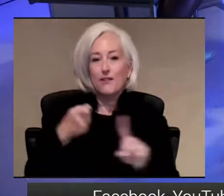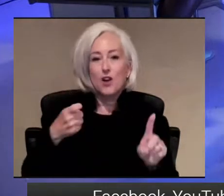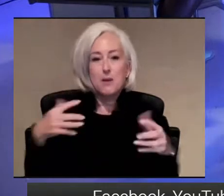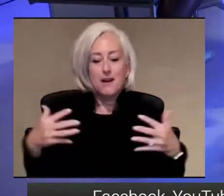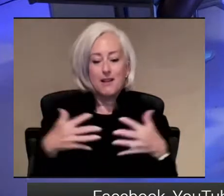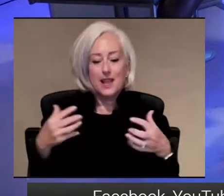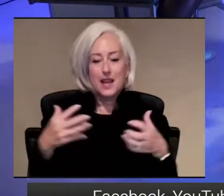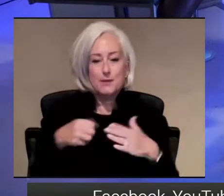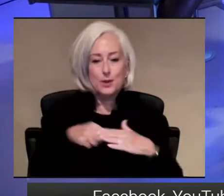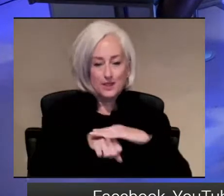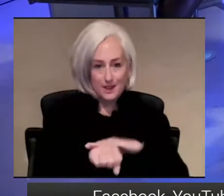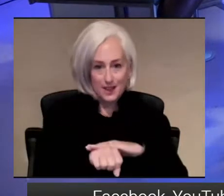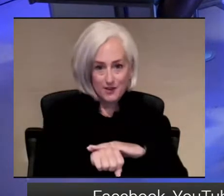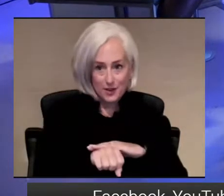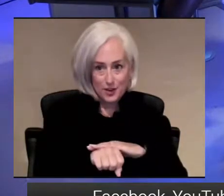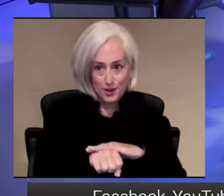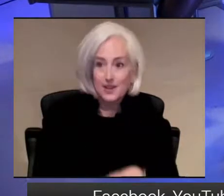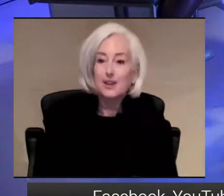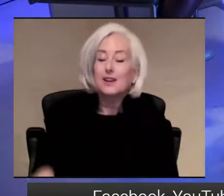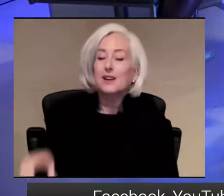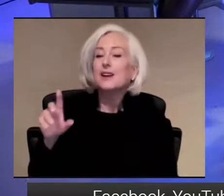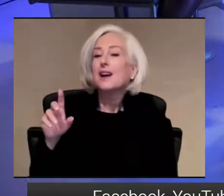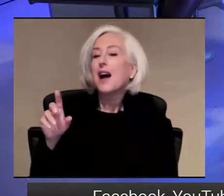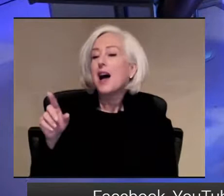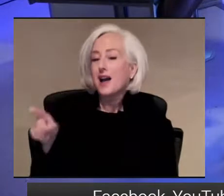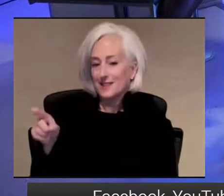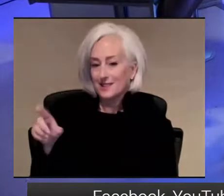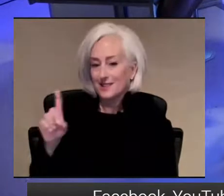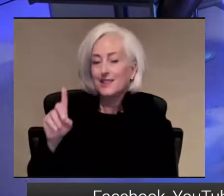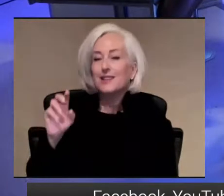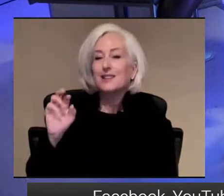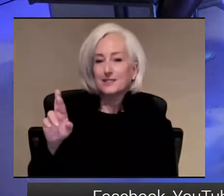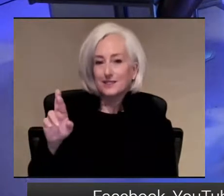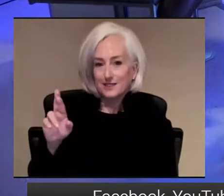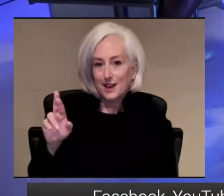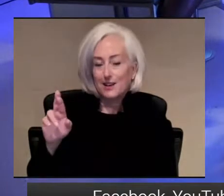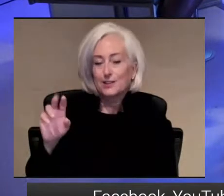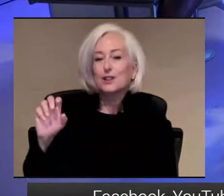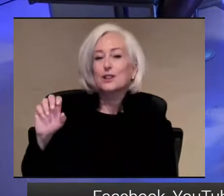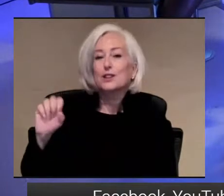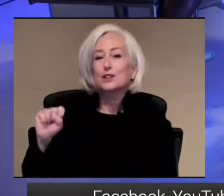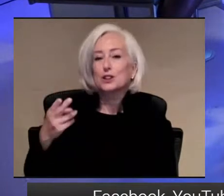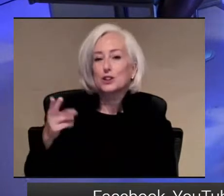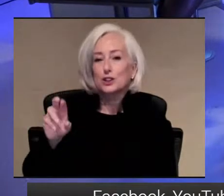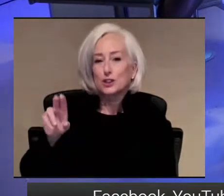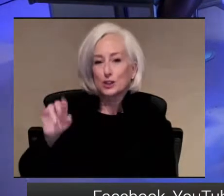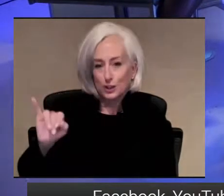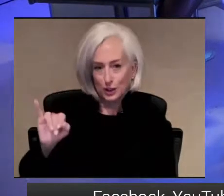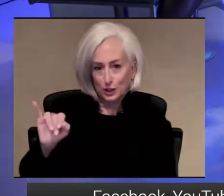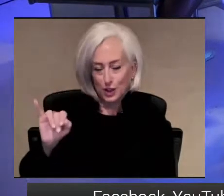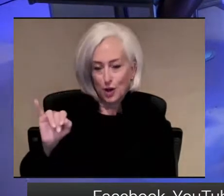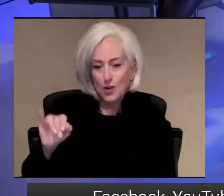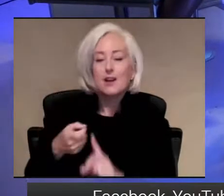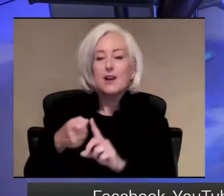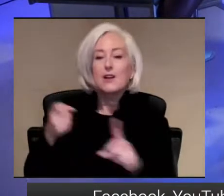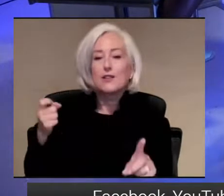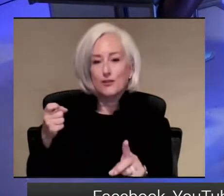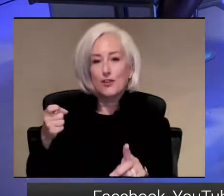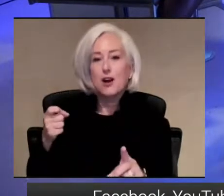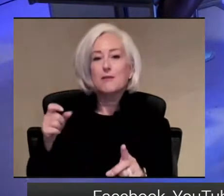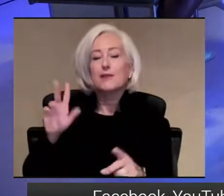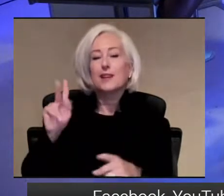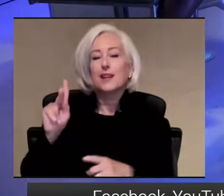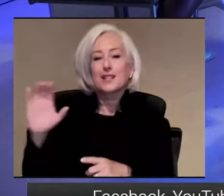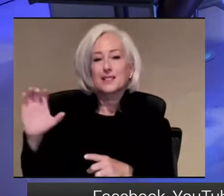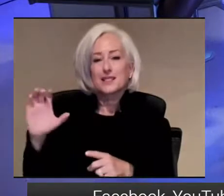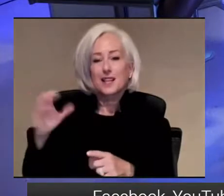Birth Equity Network. Good morning to you. Thank you for being with us, and good morning to both of you. Marcia, when you hear about those numbers,